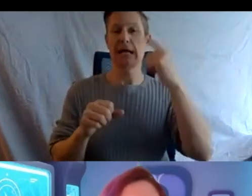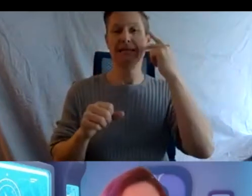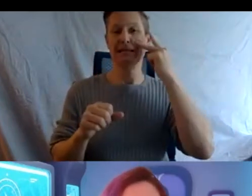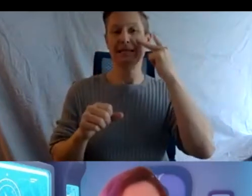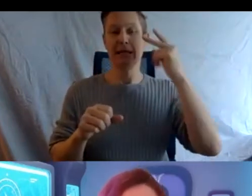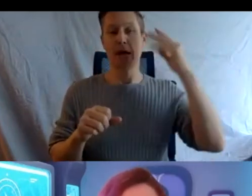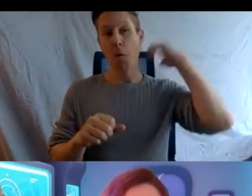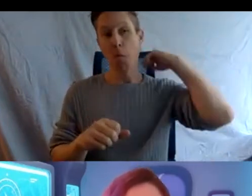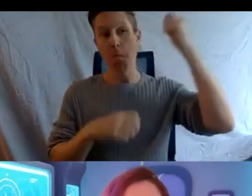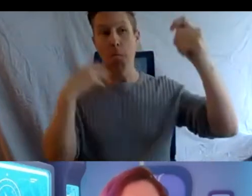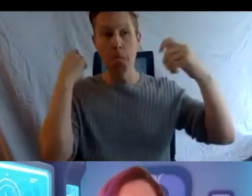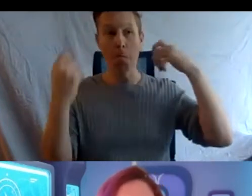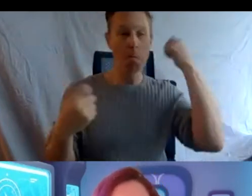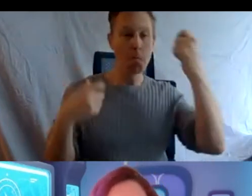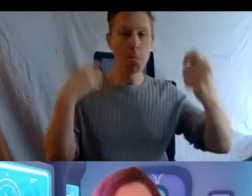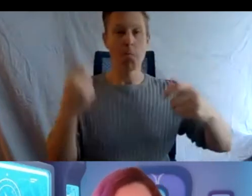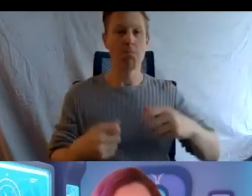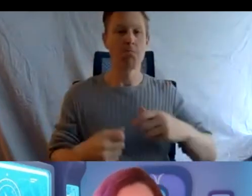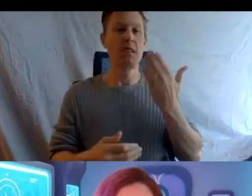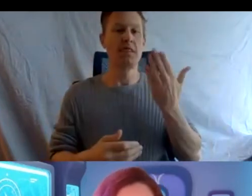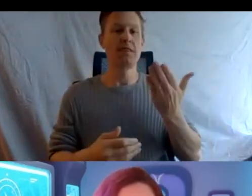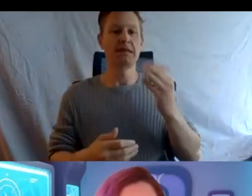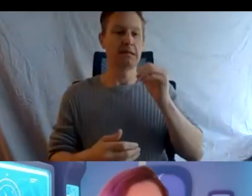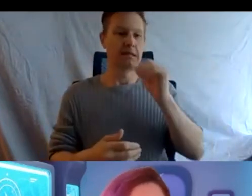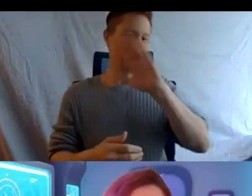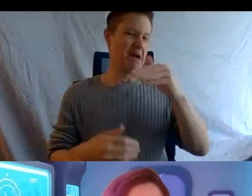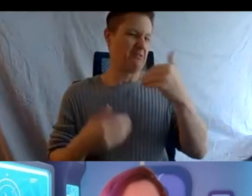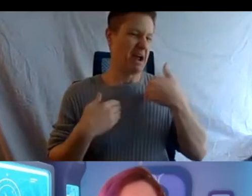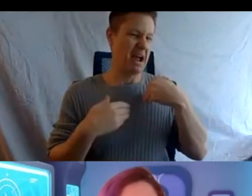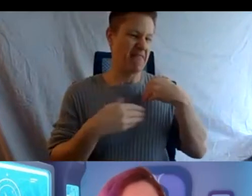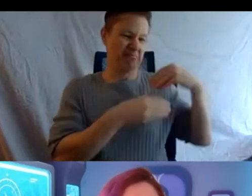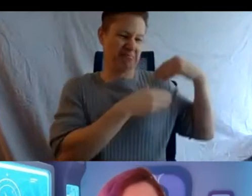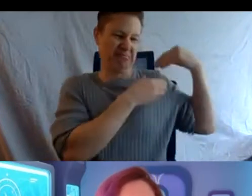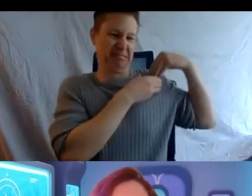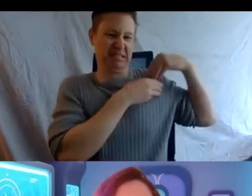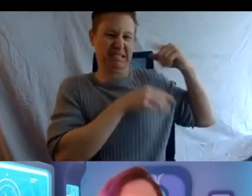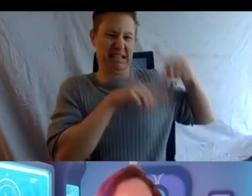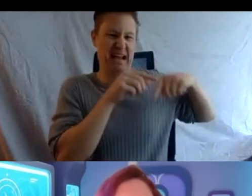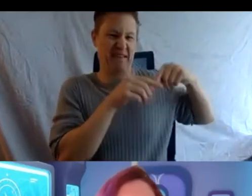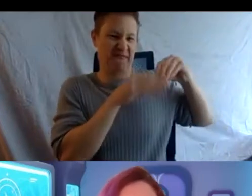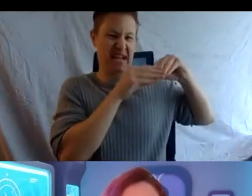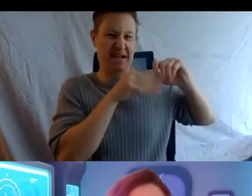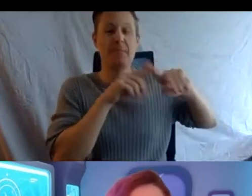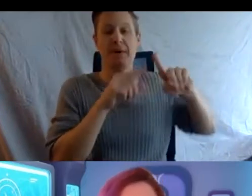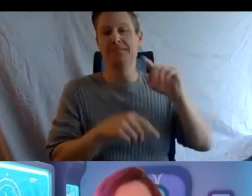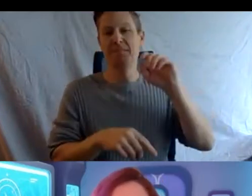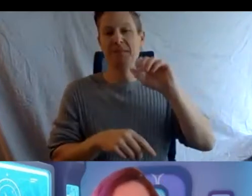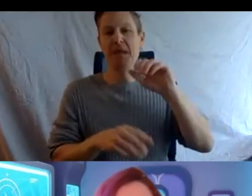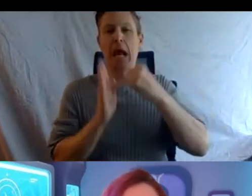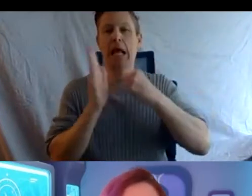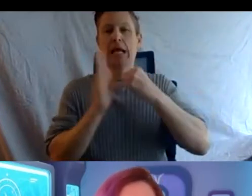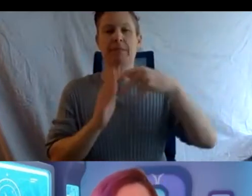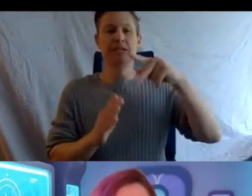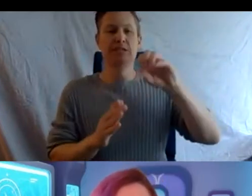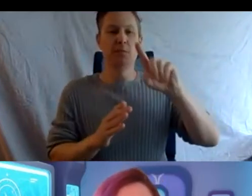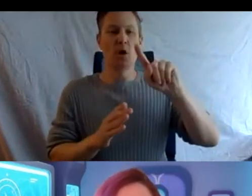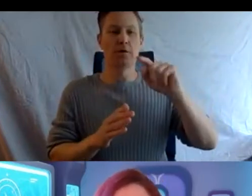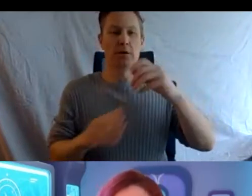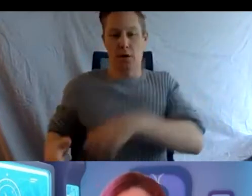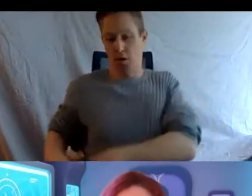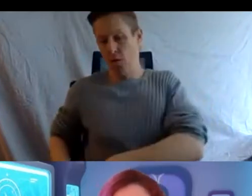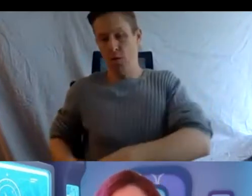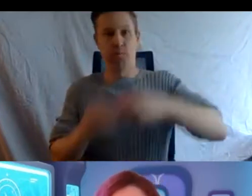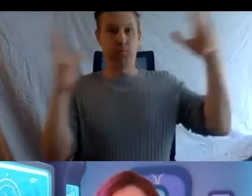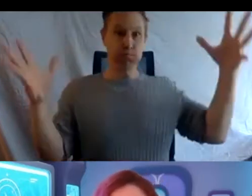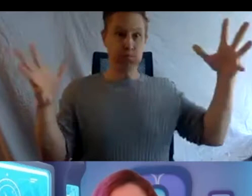not magic, but pull out things that would never fit in that little pack. But that's what we call it. We call our animation pocket, someone pulls it out from behind their back,